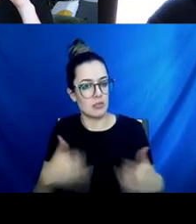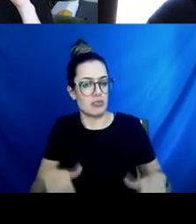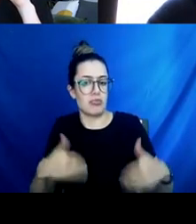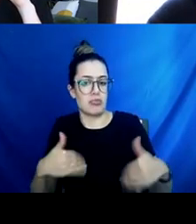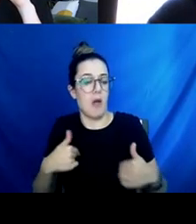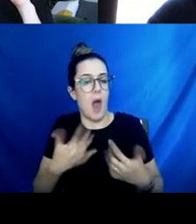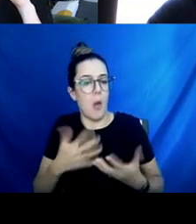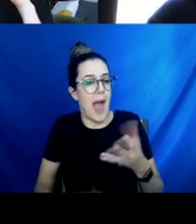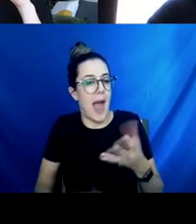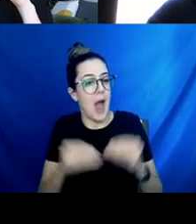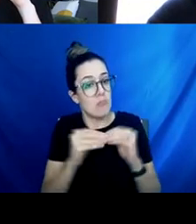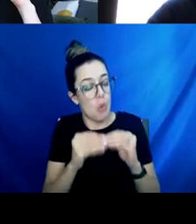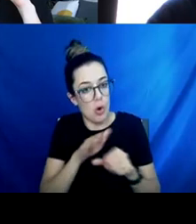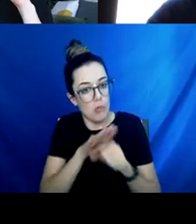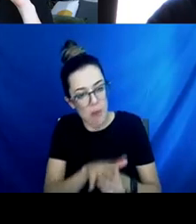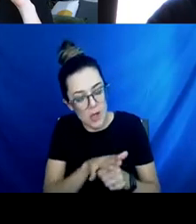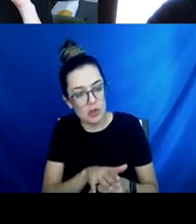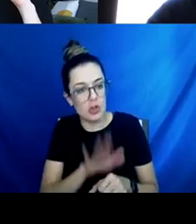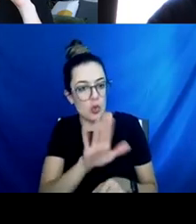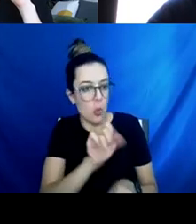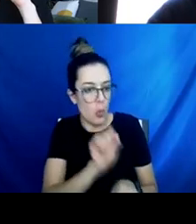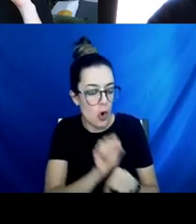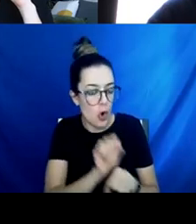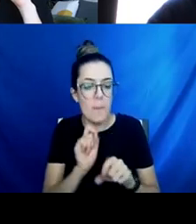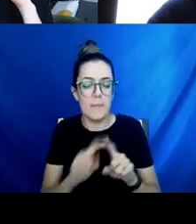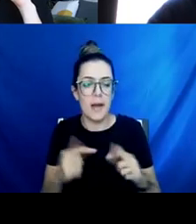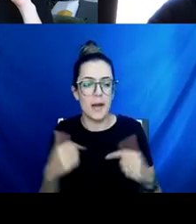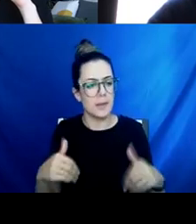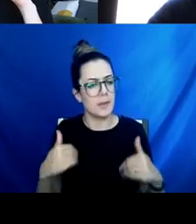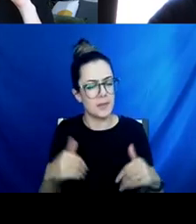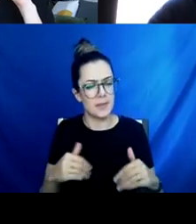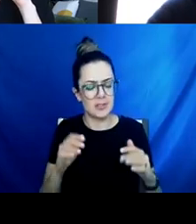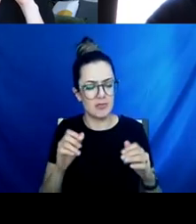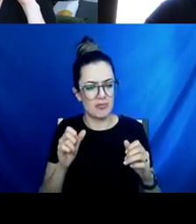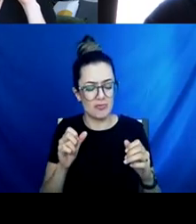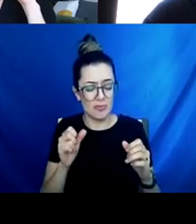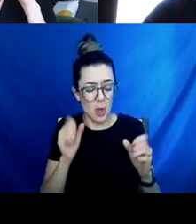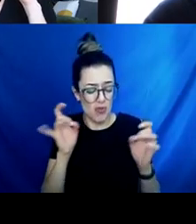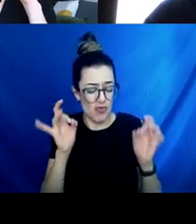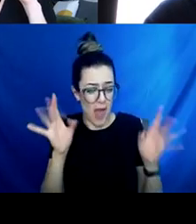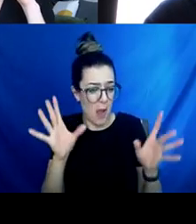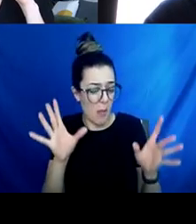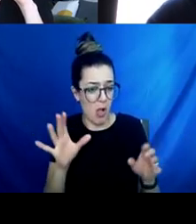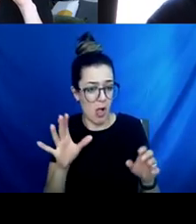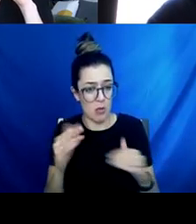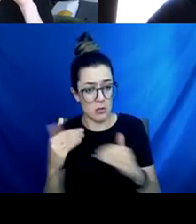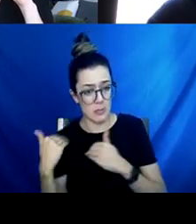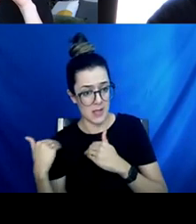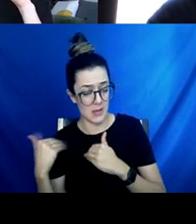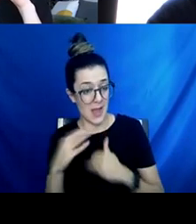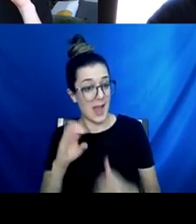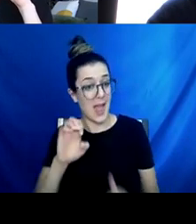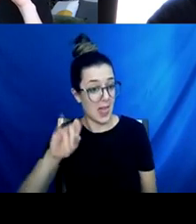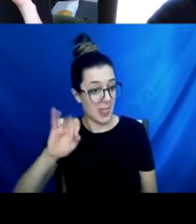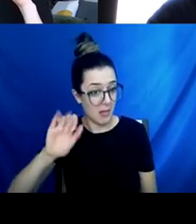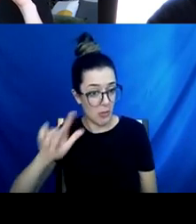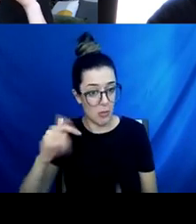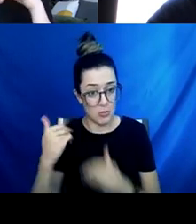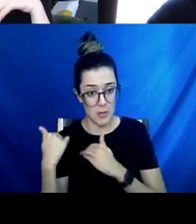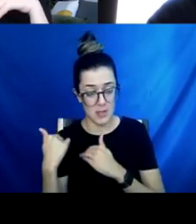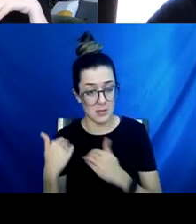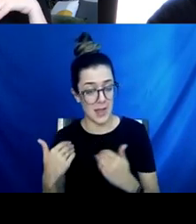border. And I was like, yeah, I don't think so. But our students definitely. It got me thinking. Your dad